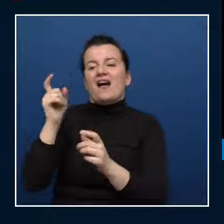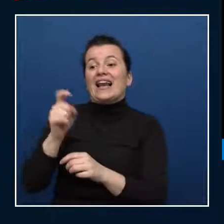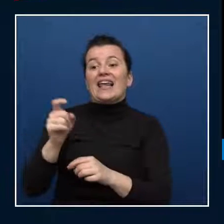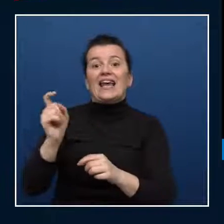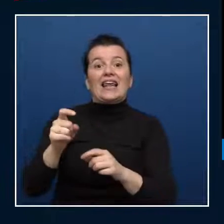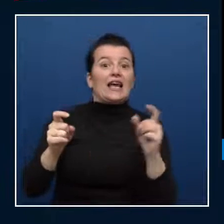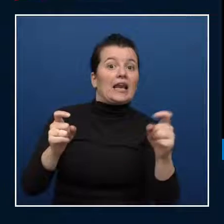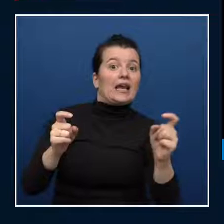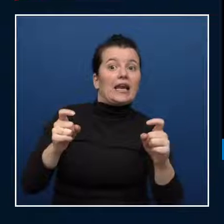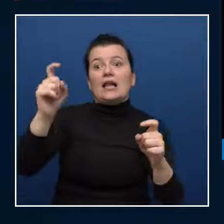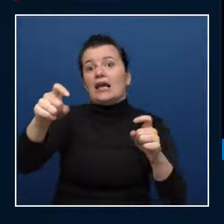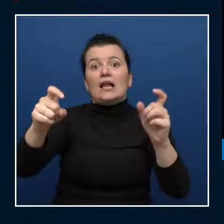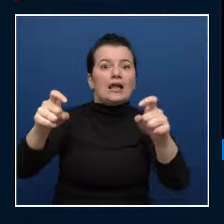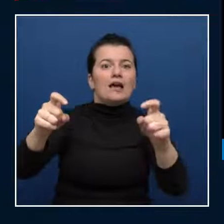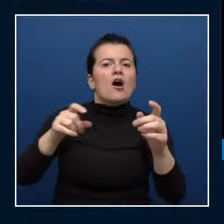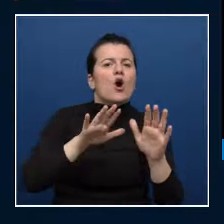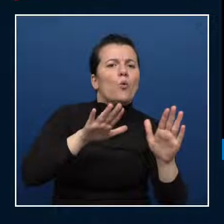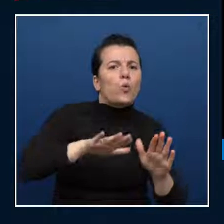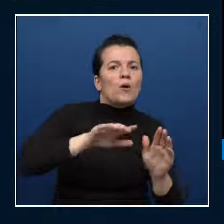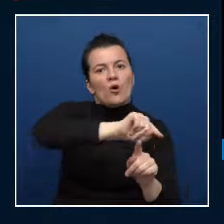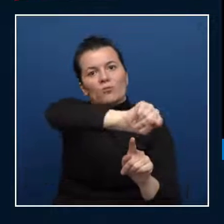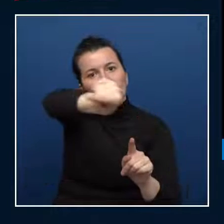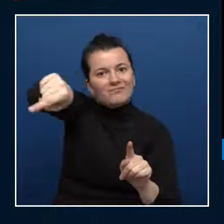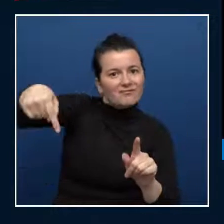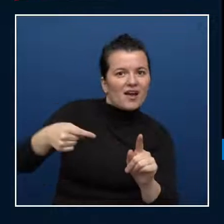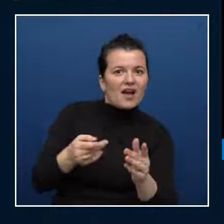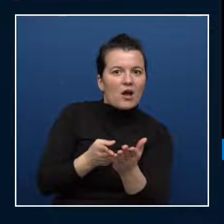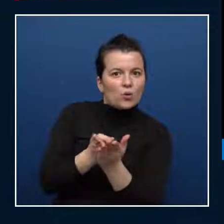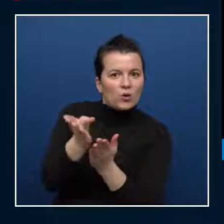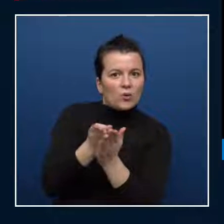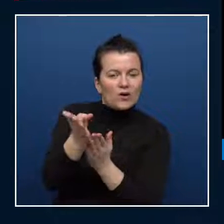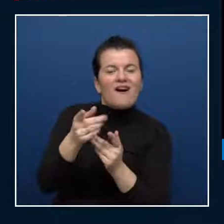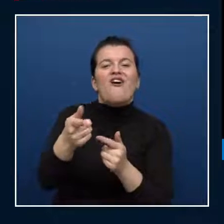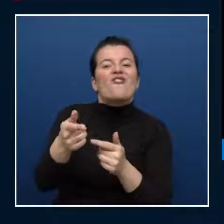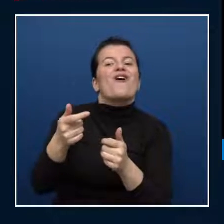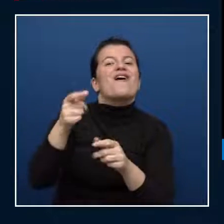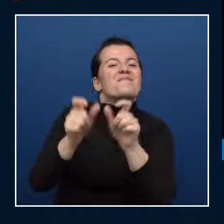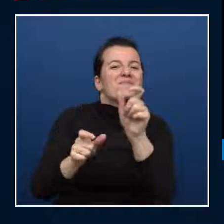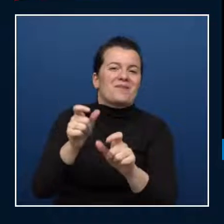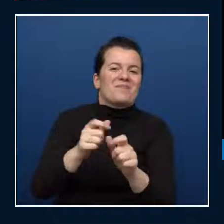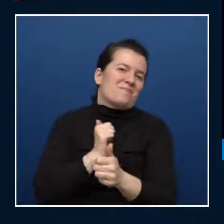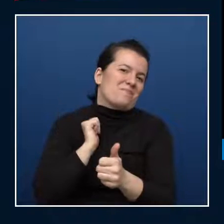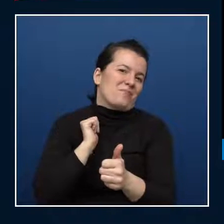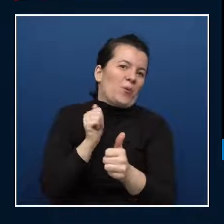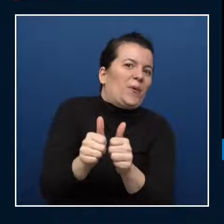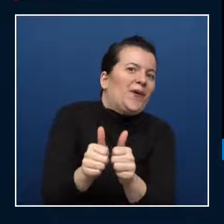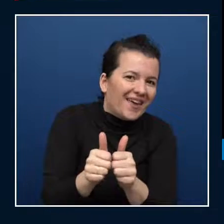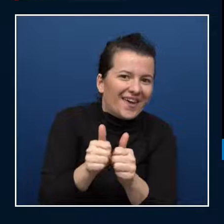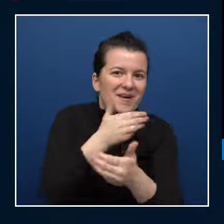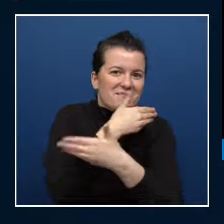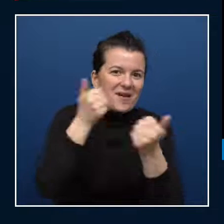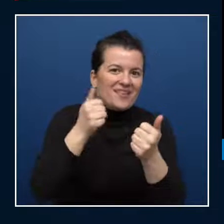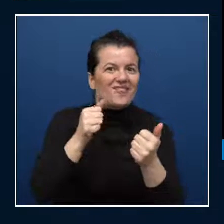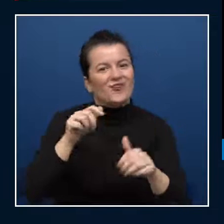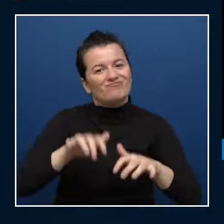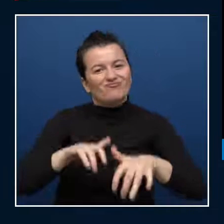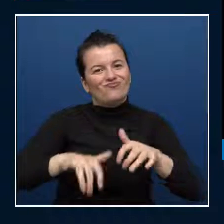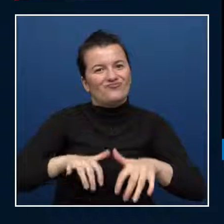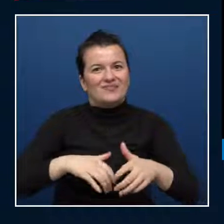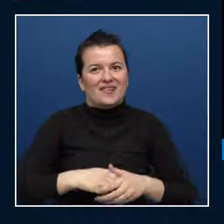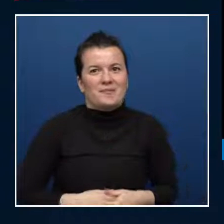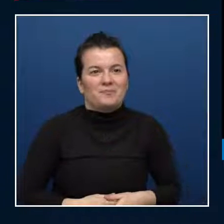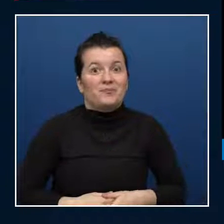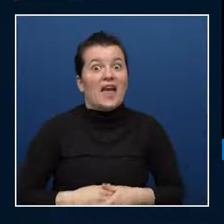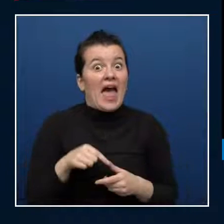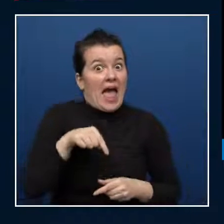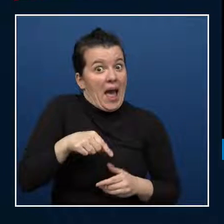make it much better for your users. Now, another feature I love, and I actually only just got it working this morning,